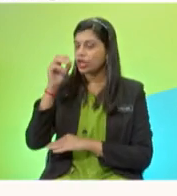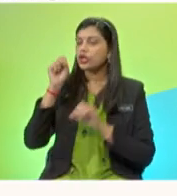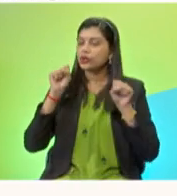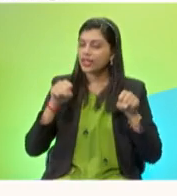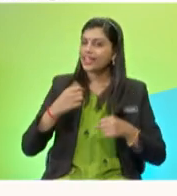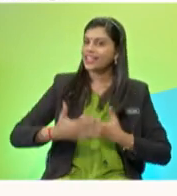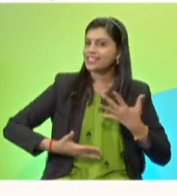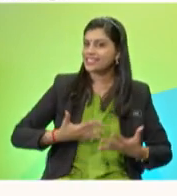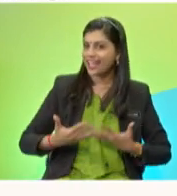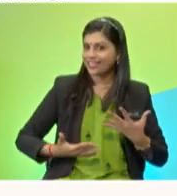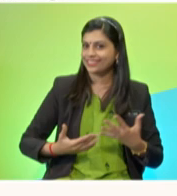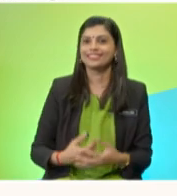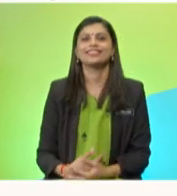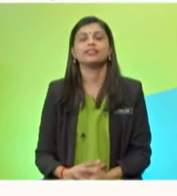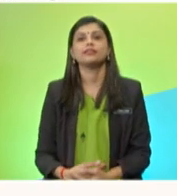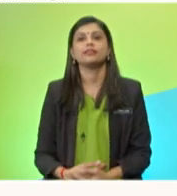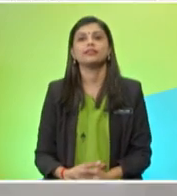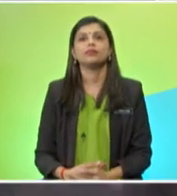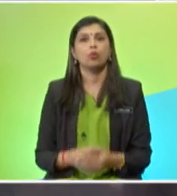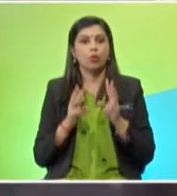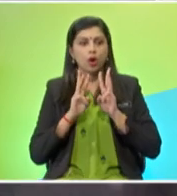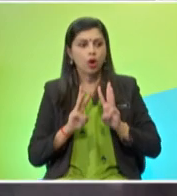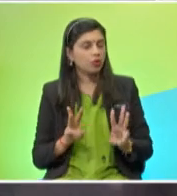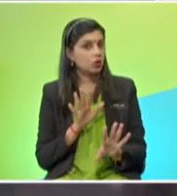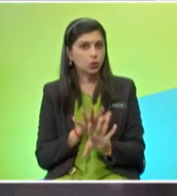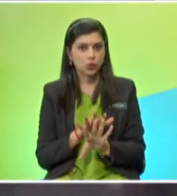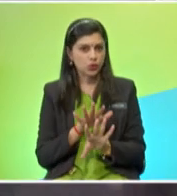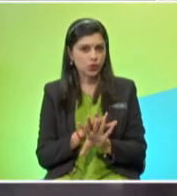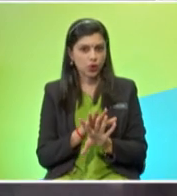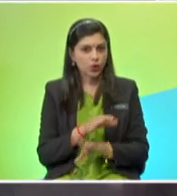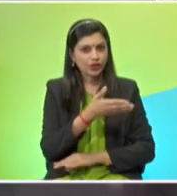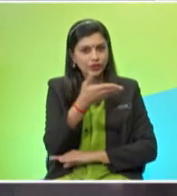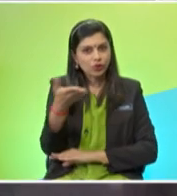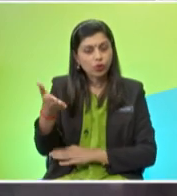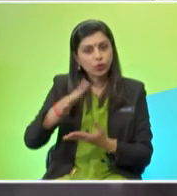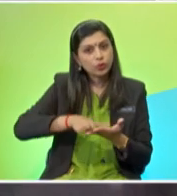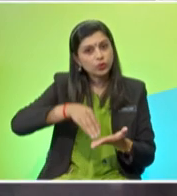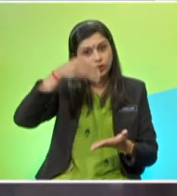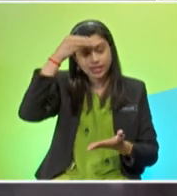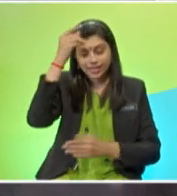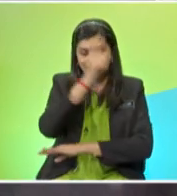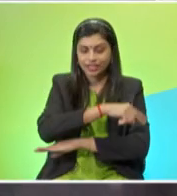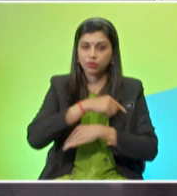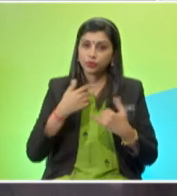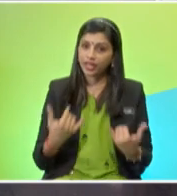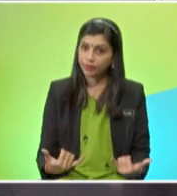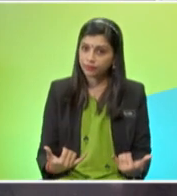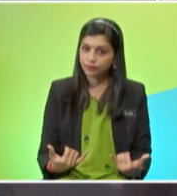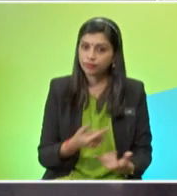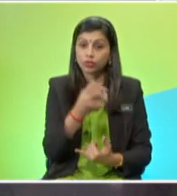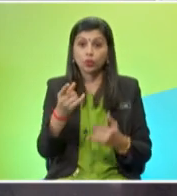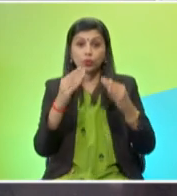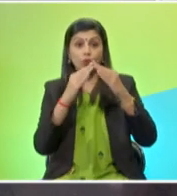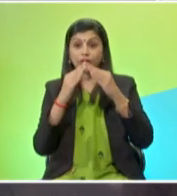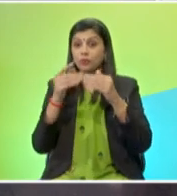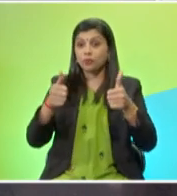phrases. Well, I think there's a lot they're going to learn together today in our lesson. I hope our pupils at home are super excited. There's a lot